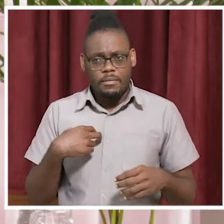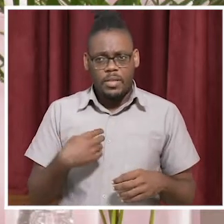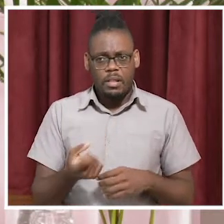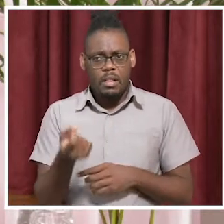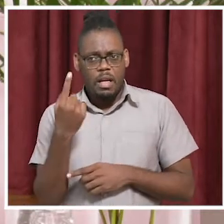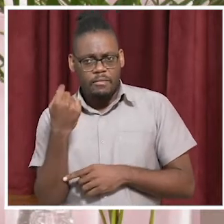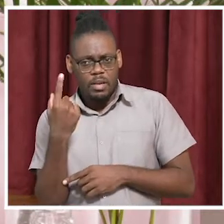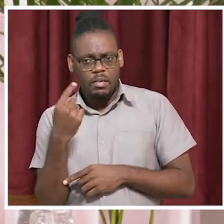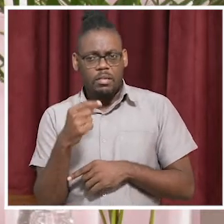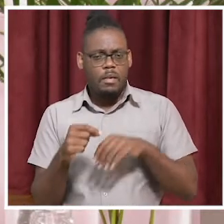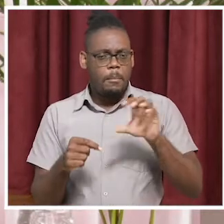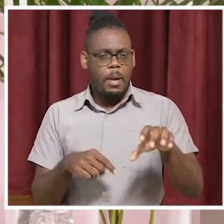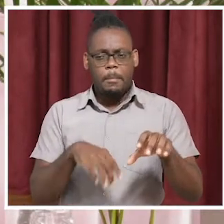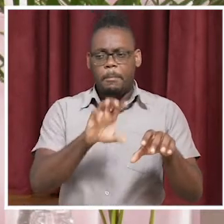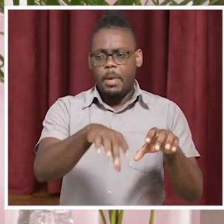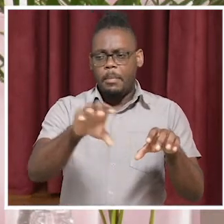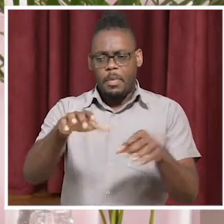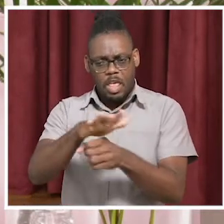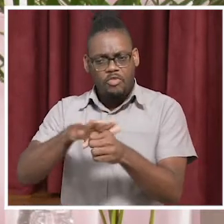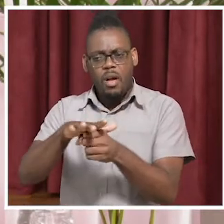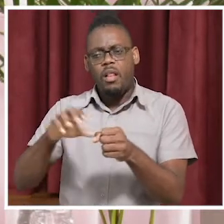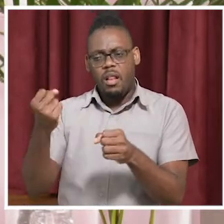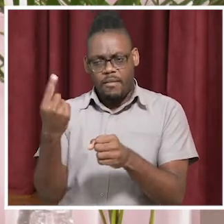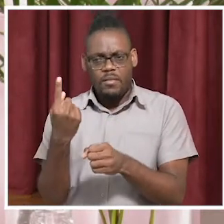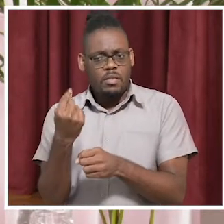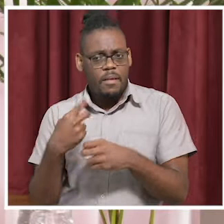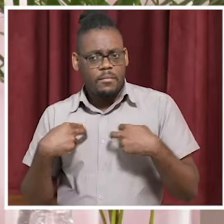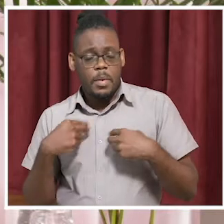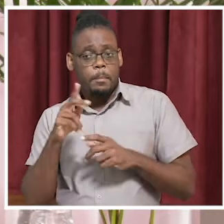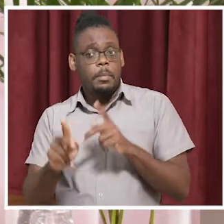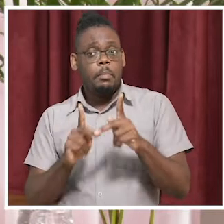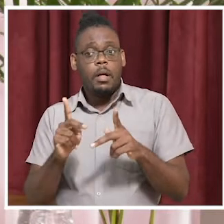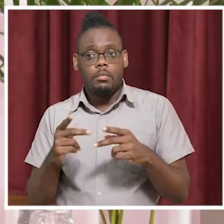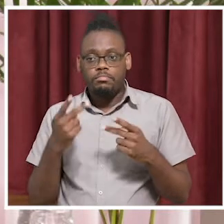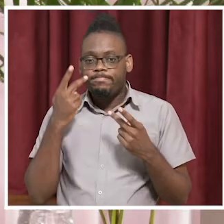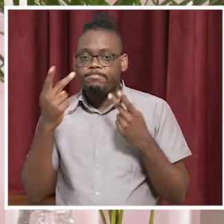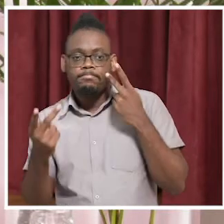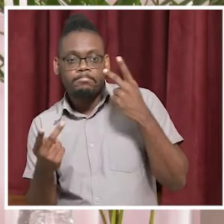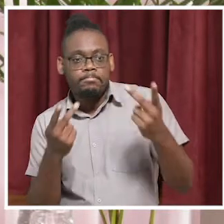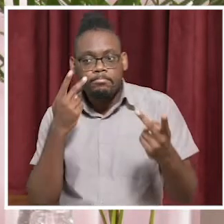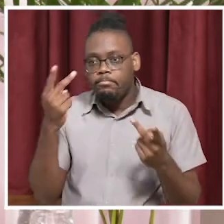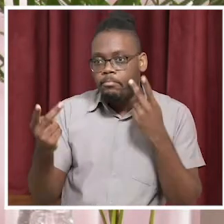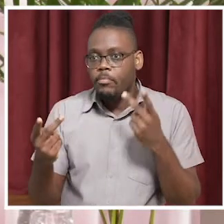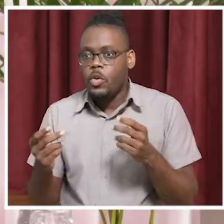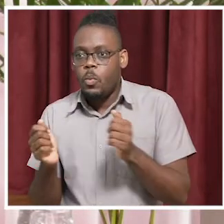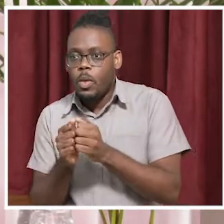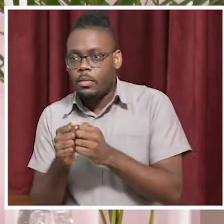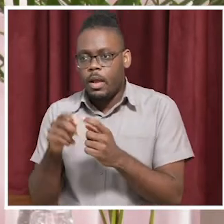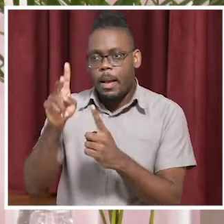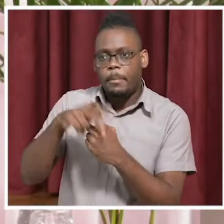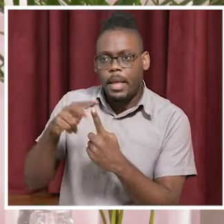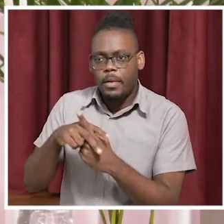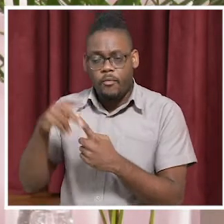one in Tobago. Right? And persons go to visit the offices to apply for the grant.